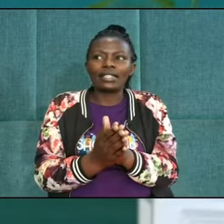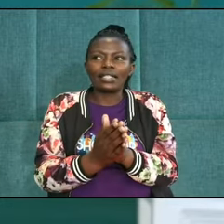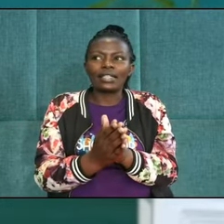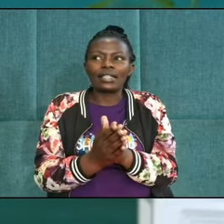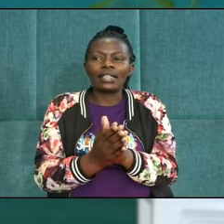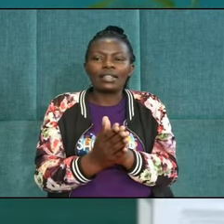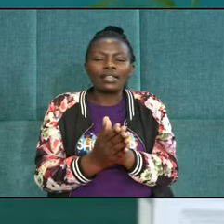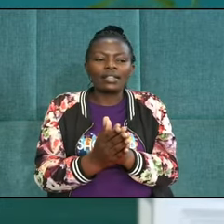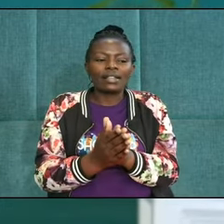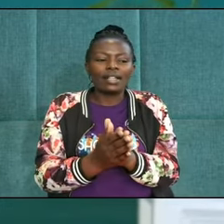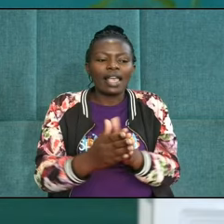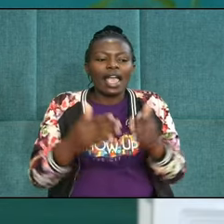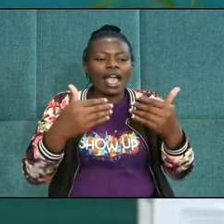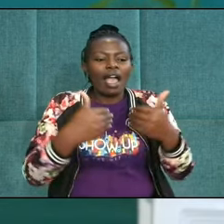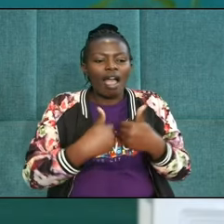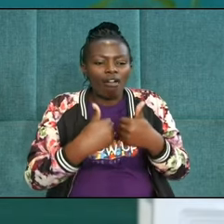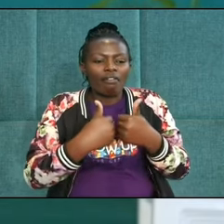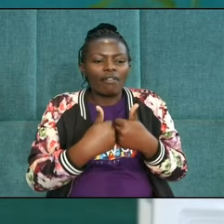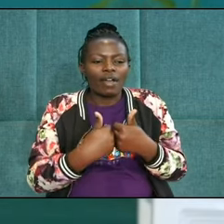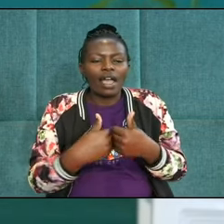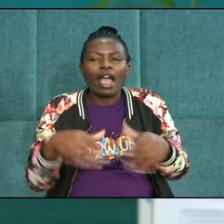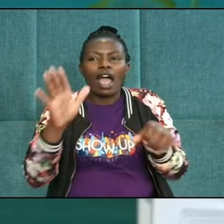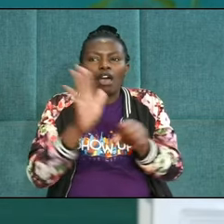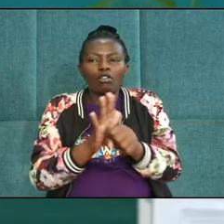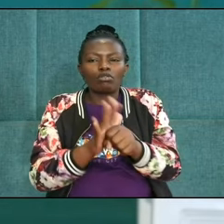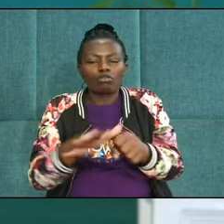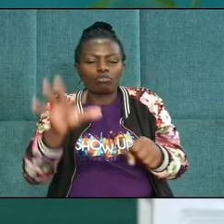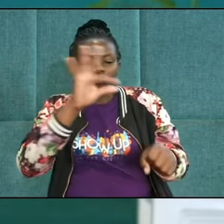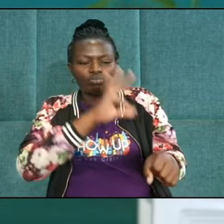are profit-oriented.